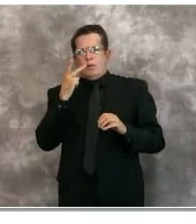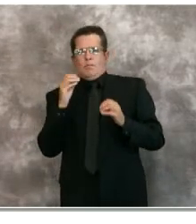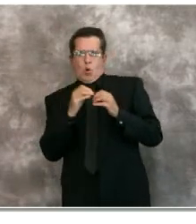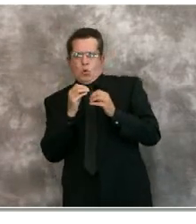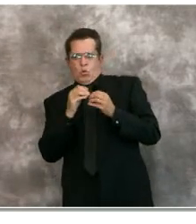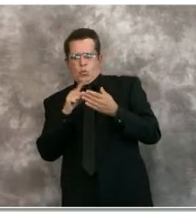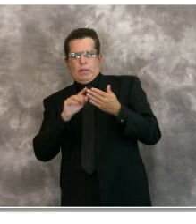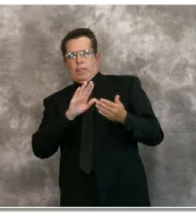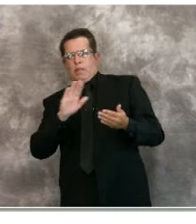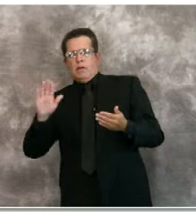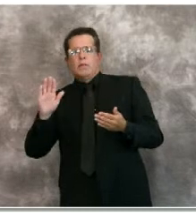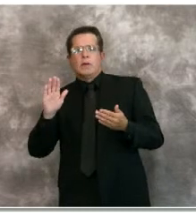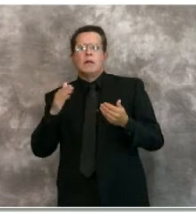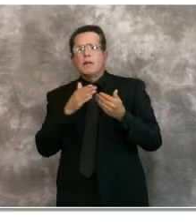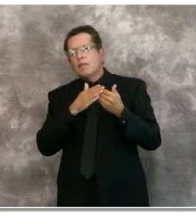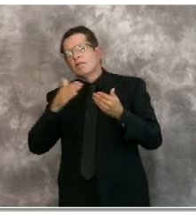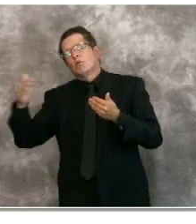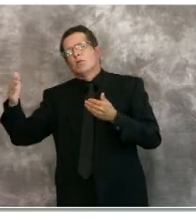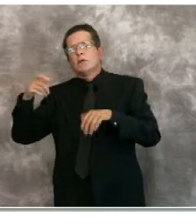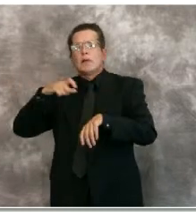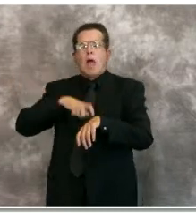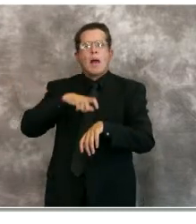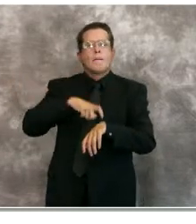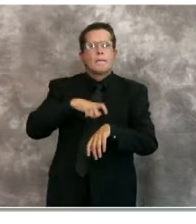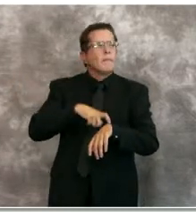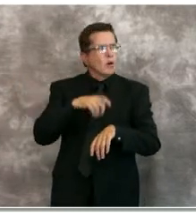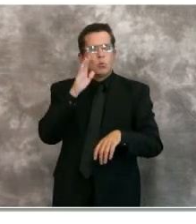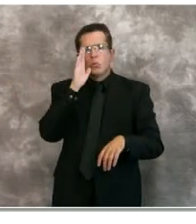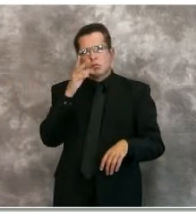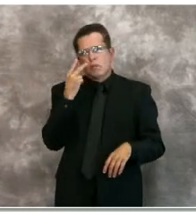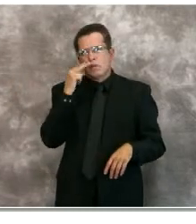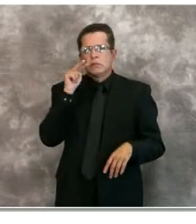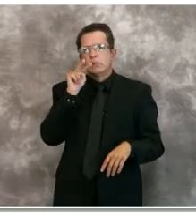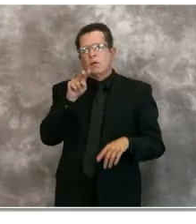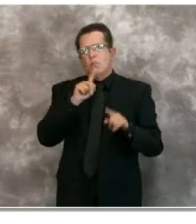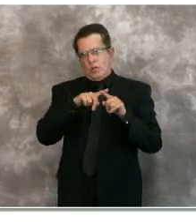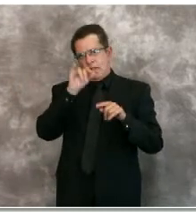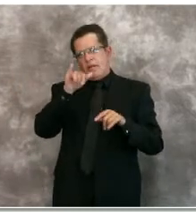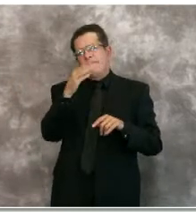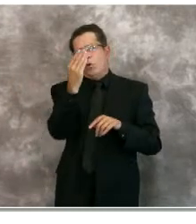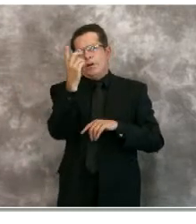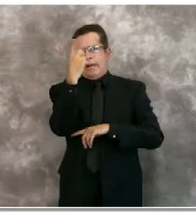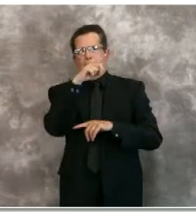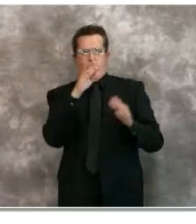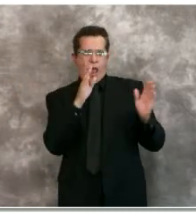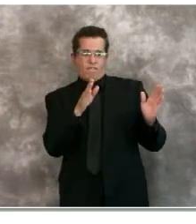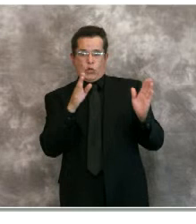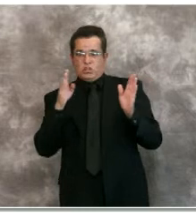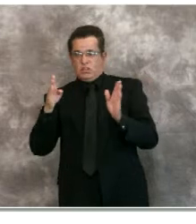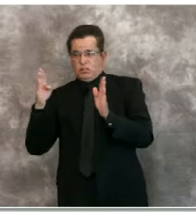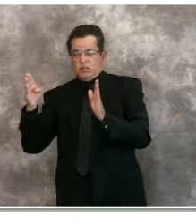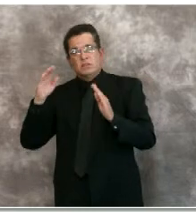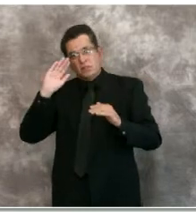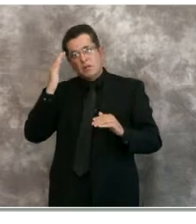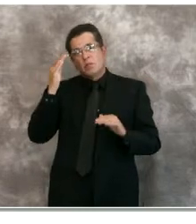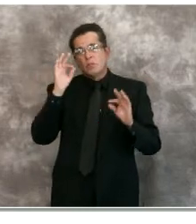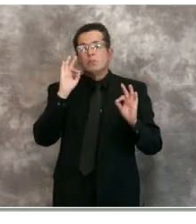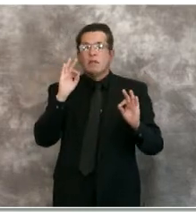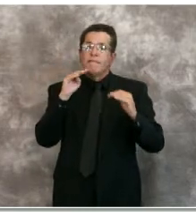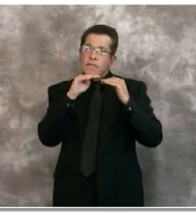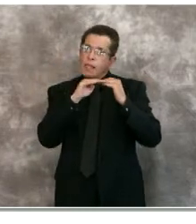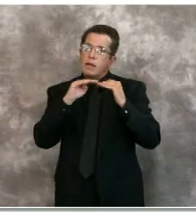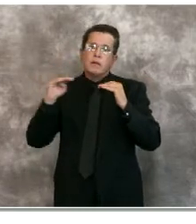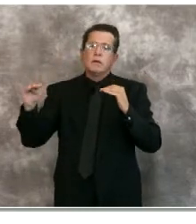a percentage when our testing stabilizes over time. But again, that's why we look at the 14-day rolling average, which is holding relatively